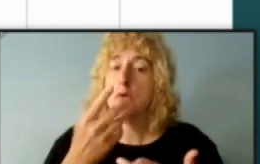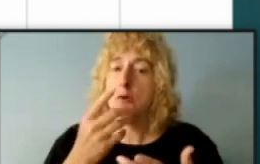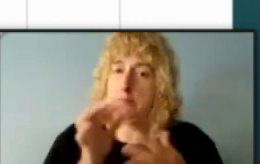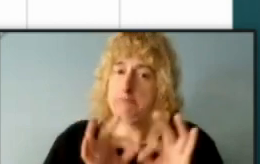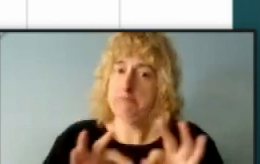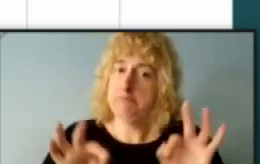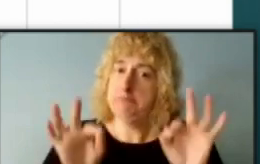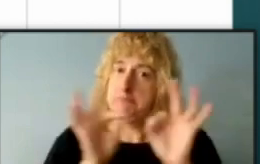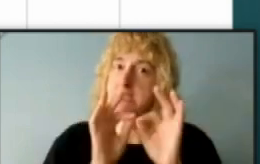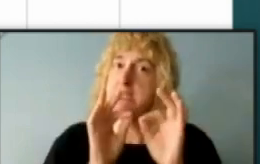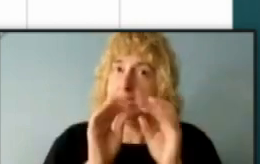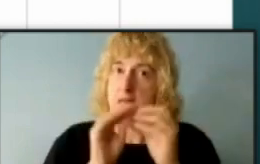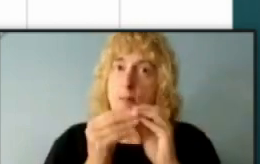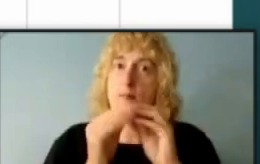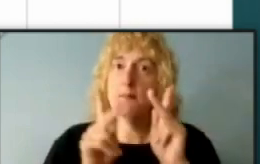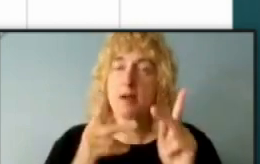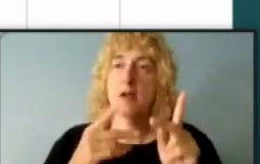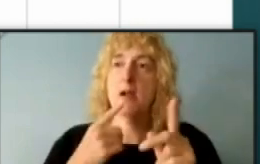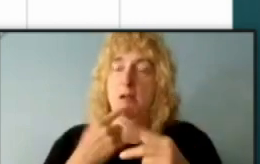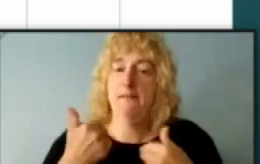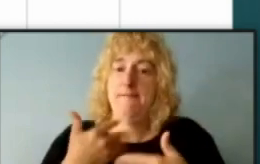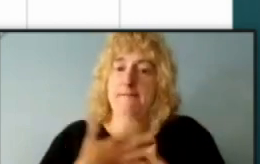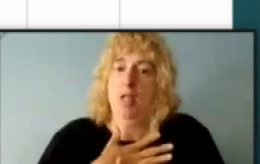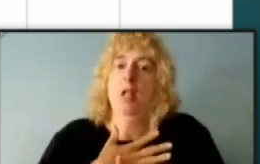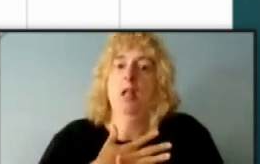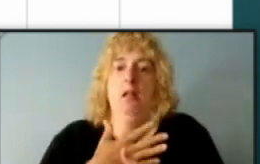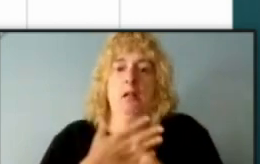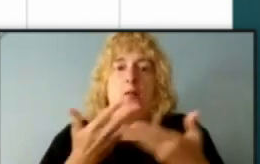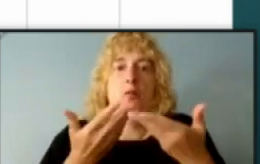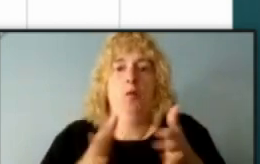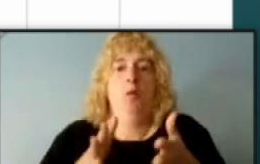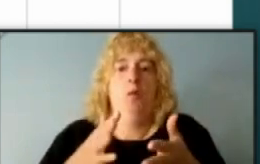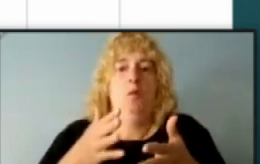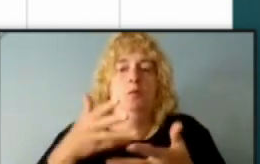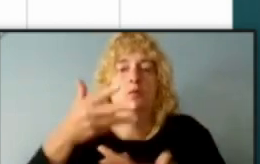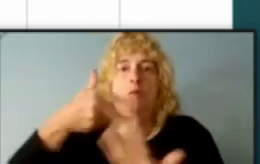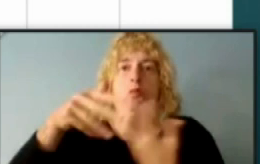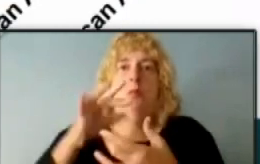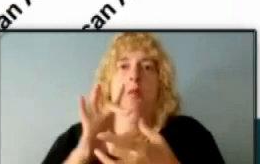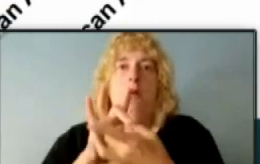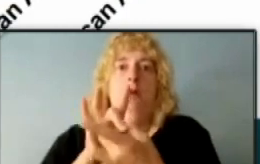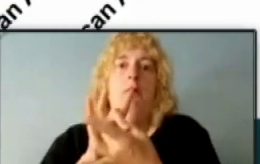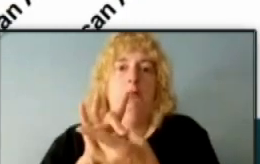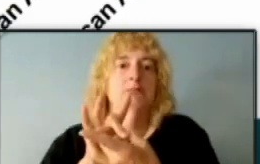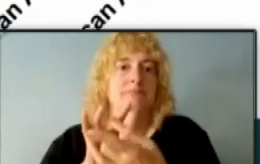agree that there is a fear of losing social connections. Next slide, please.